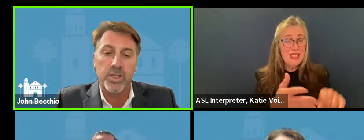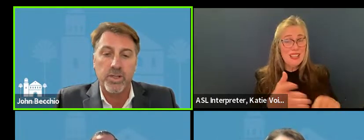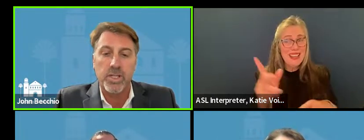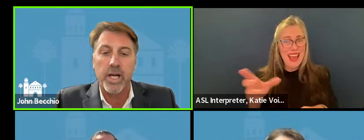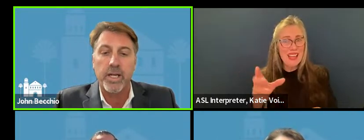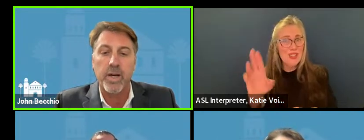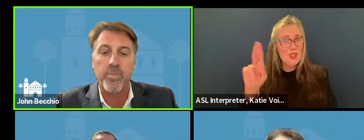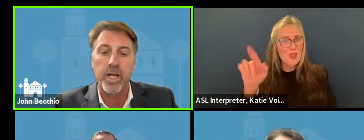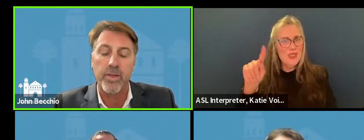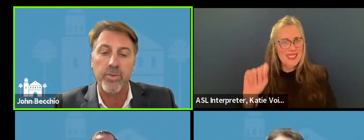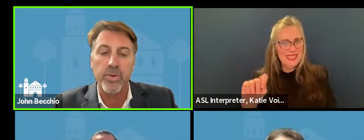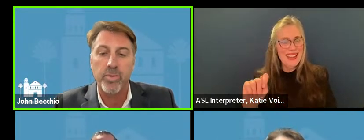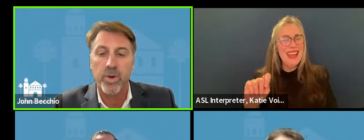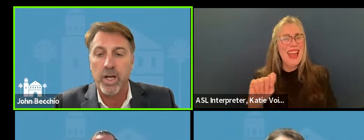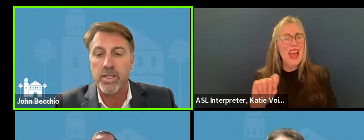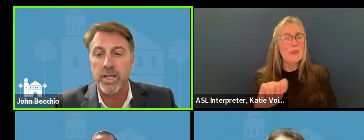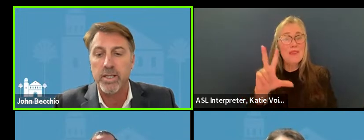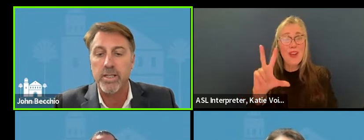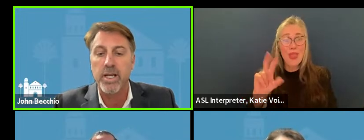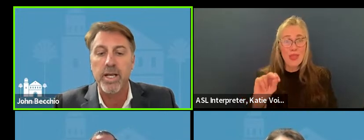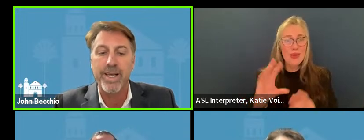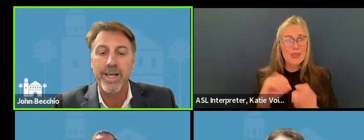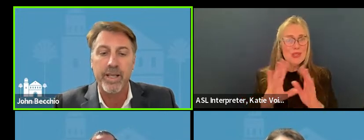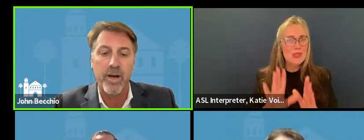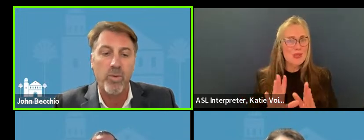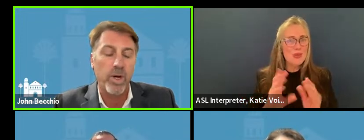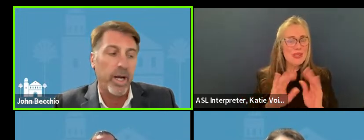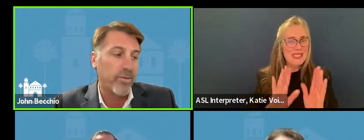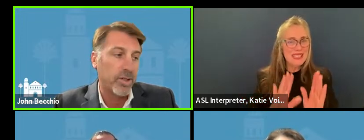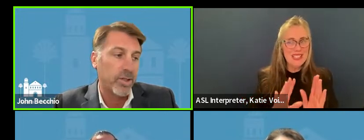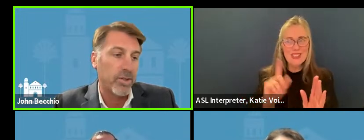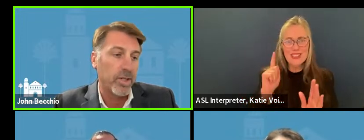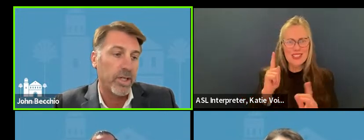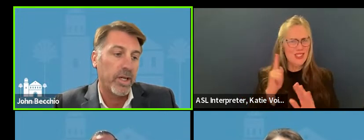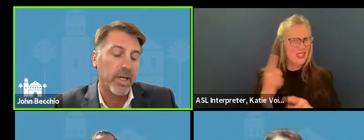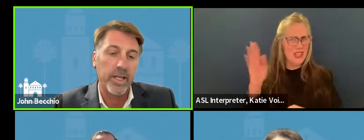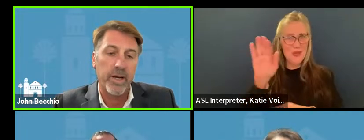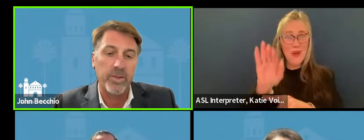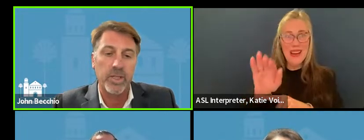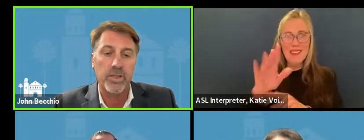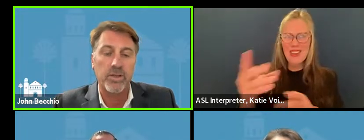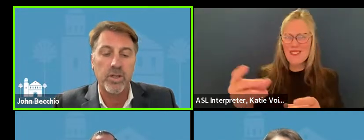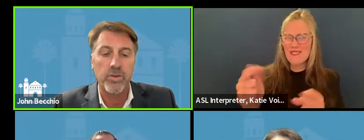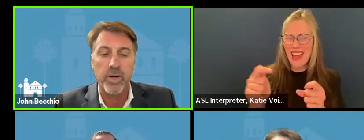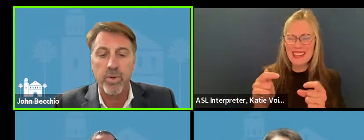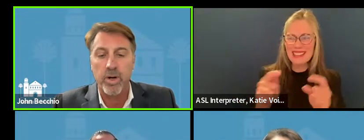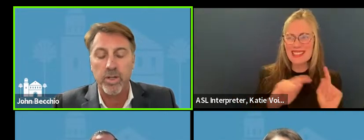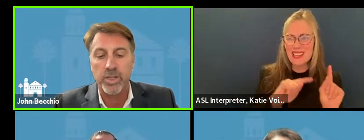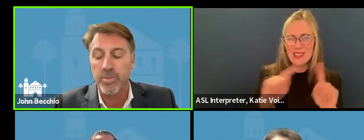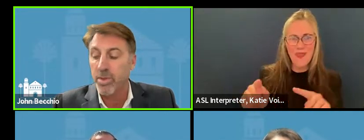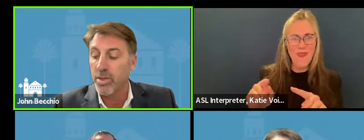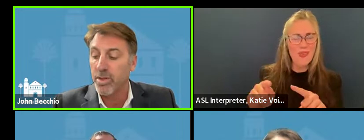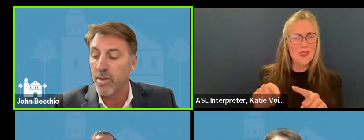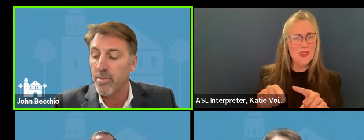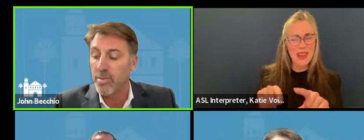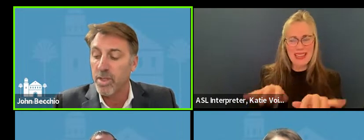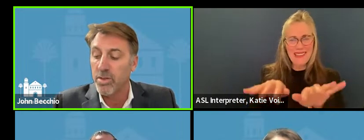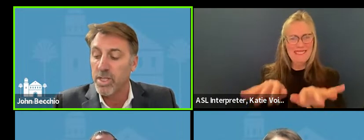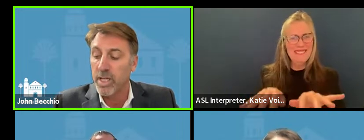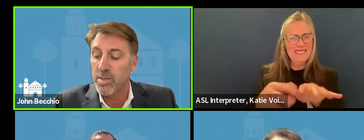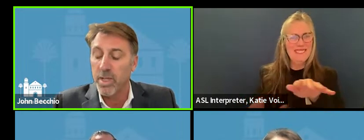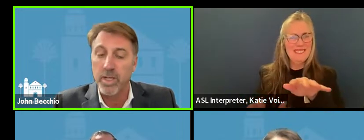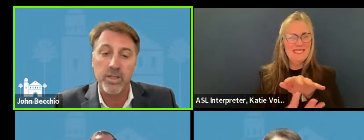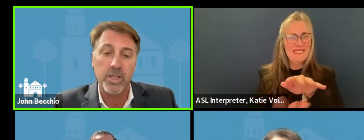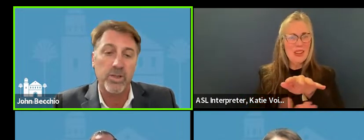student teachers signed up and through the process in that one afternoon. And again, that was a great partnership with